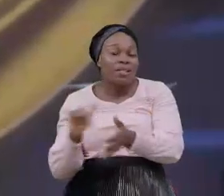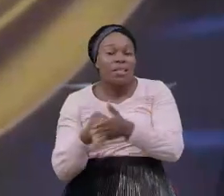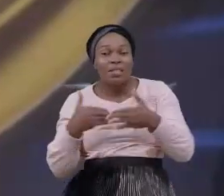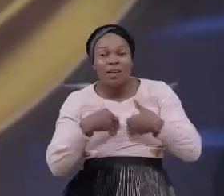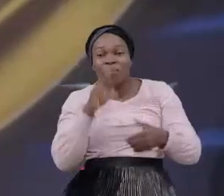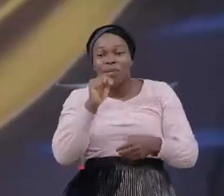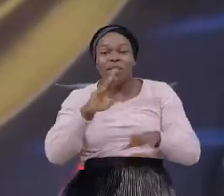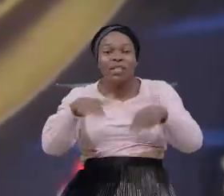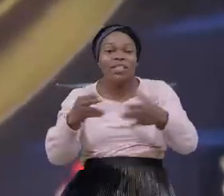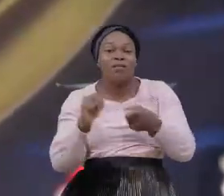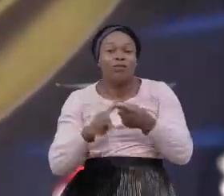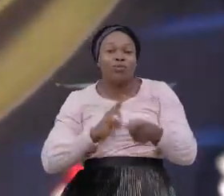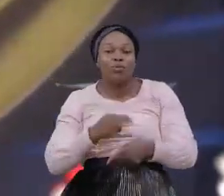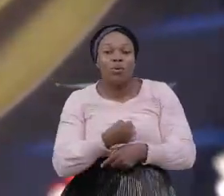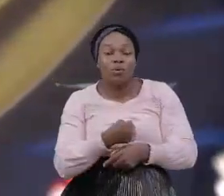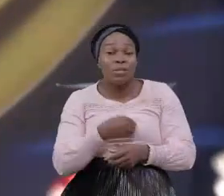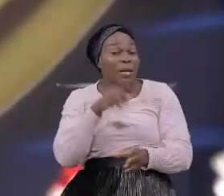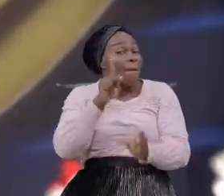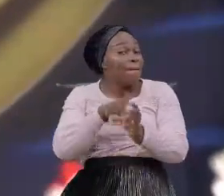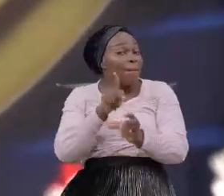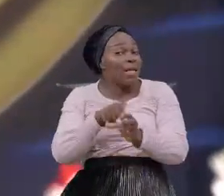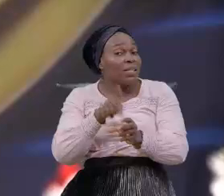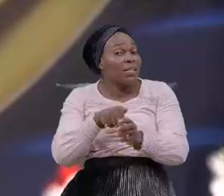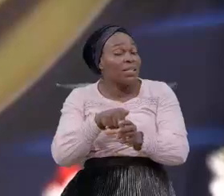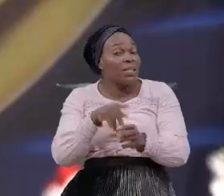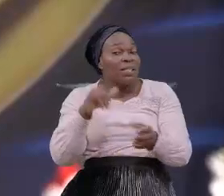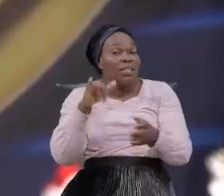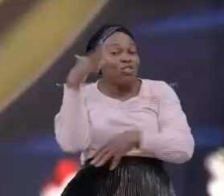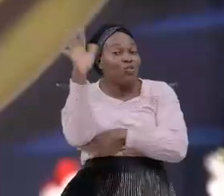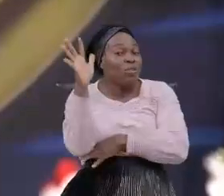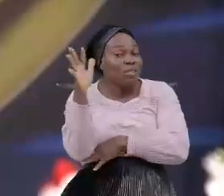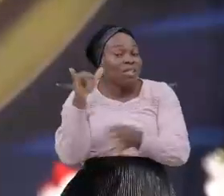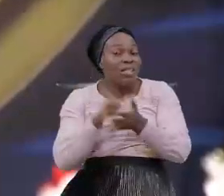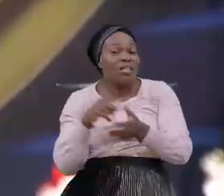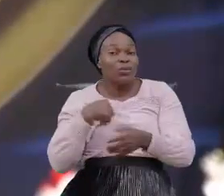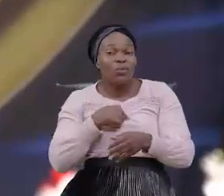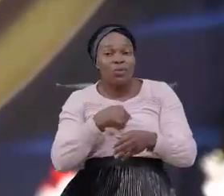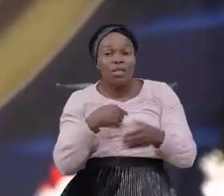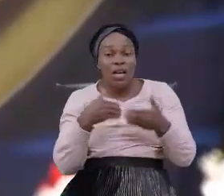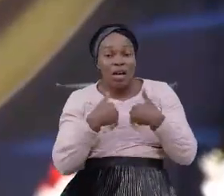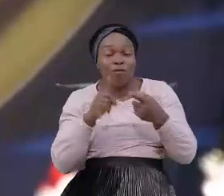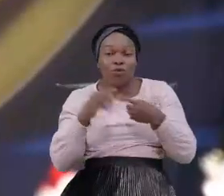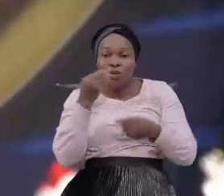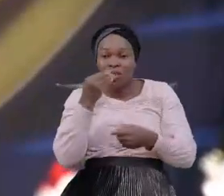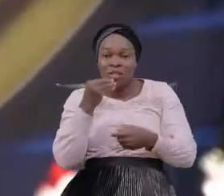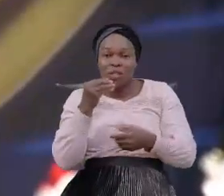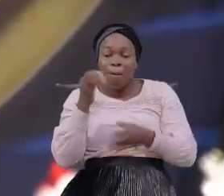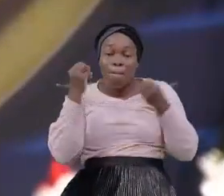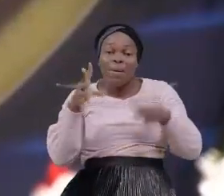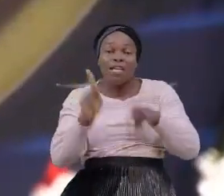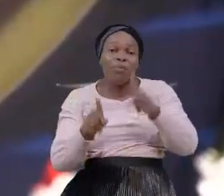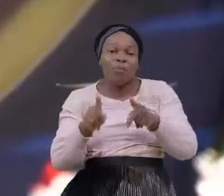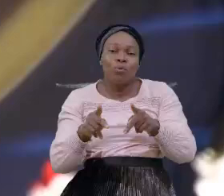that we eat. Many people only eat carbohydrates. And then when they make